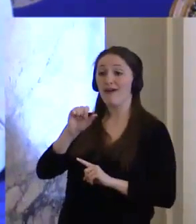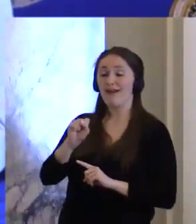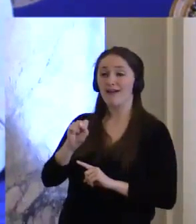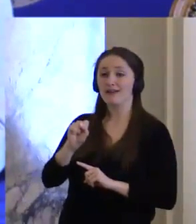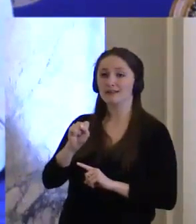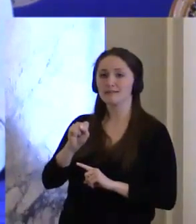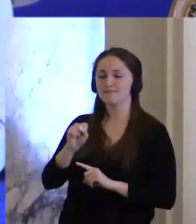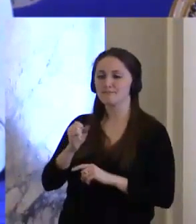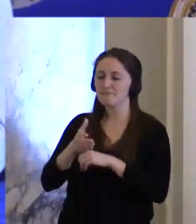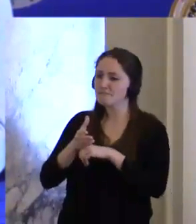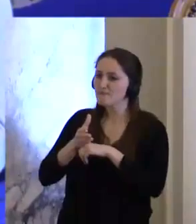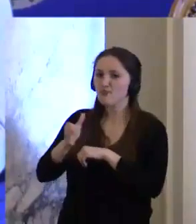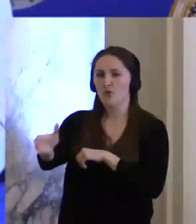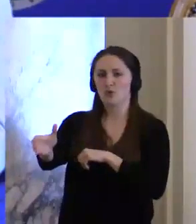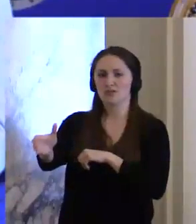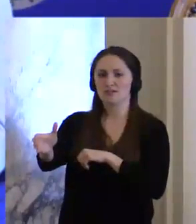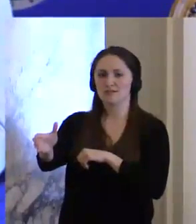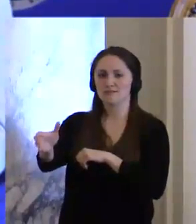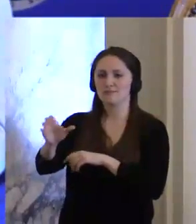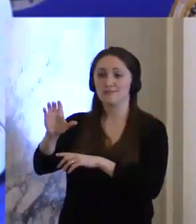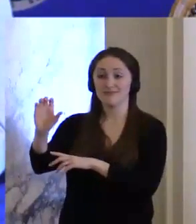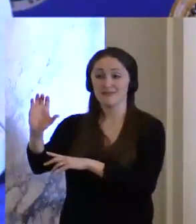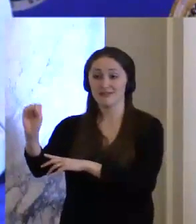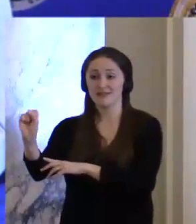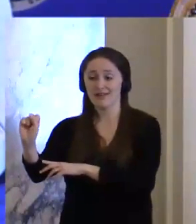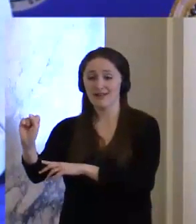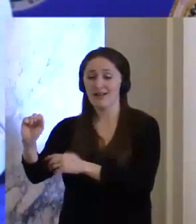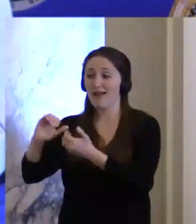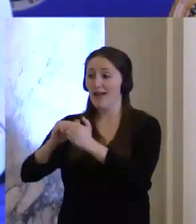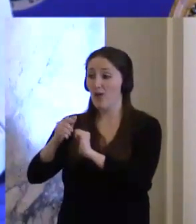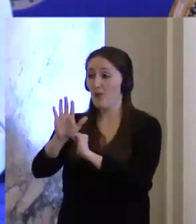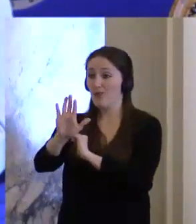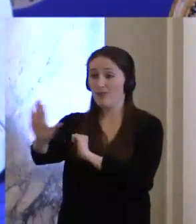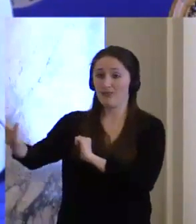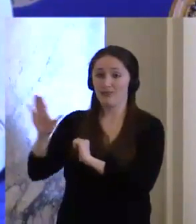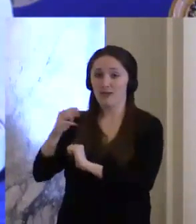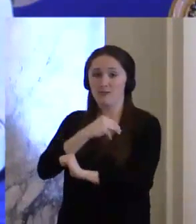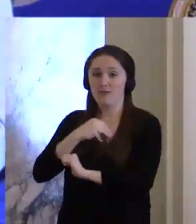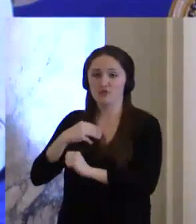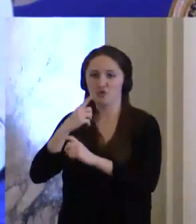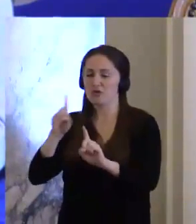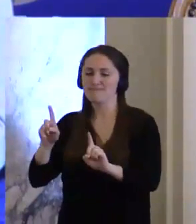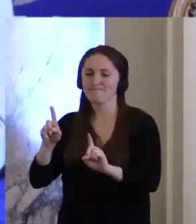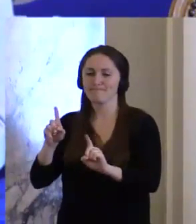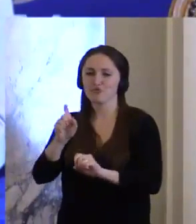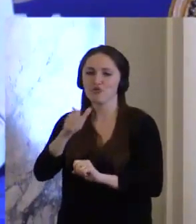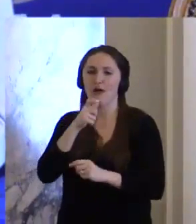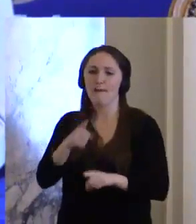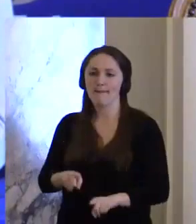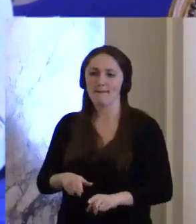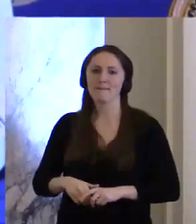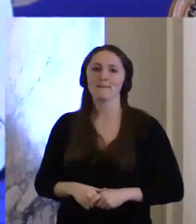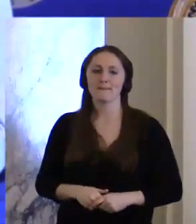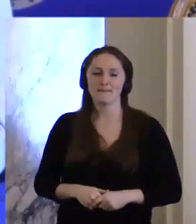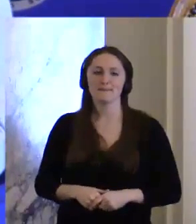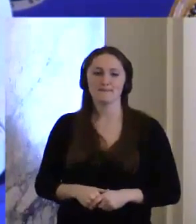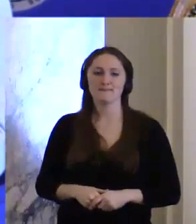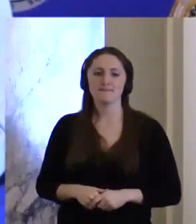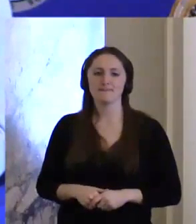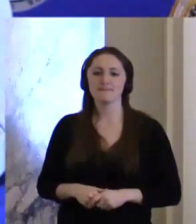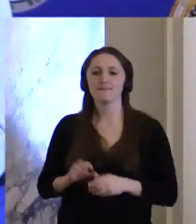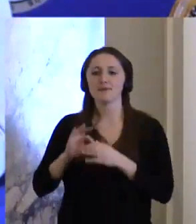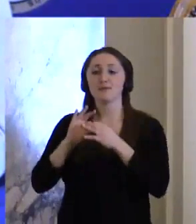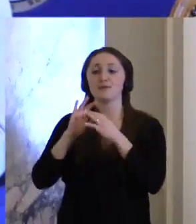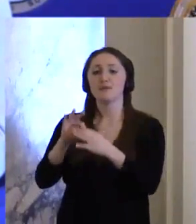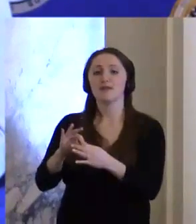one imposing on civil society how their membership should be made up. With regards to how